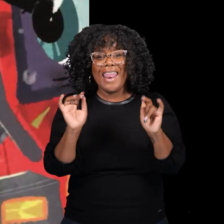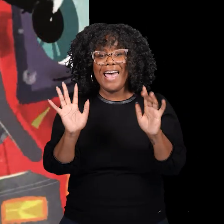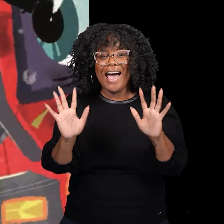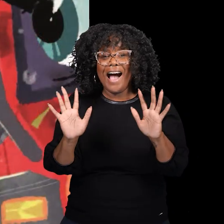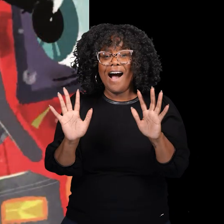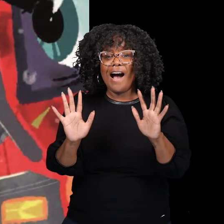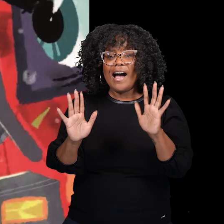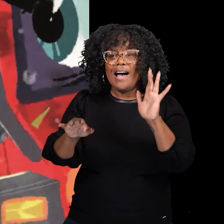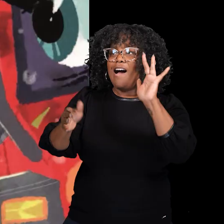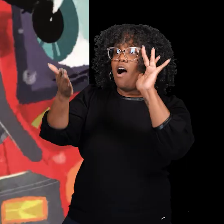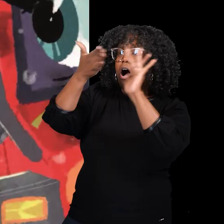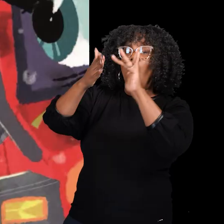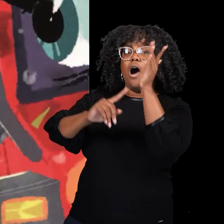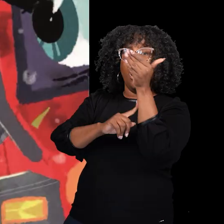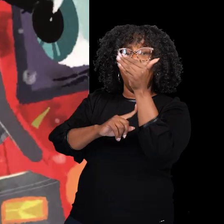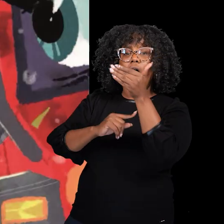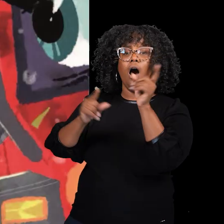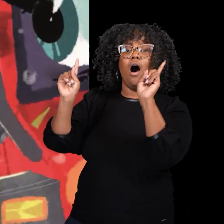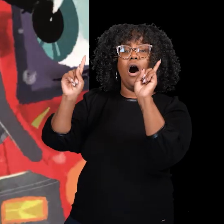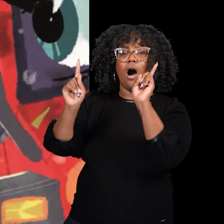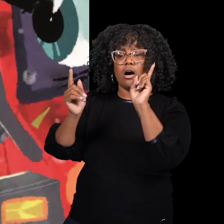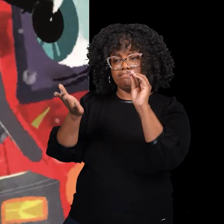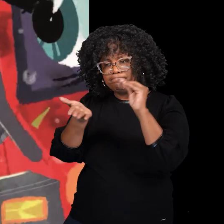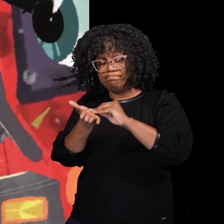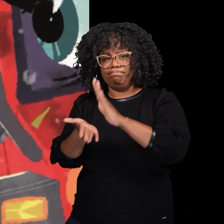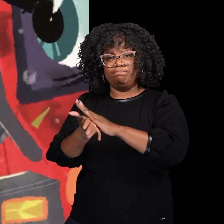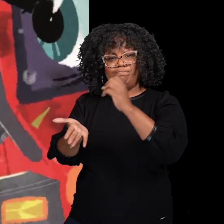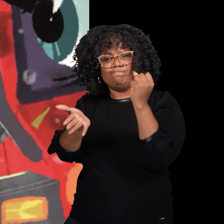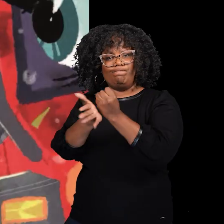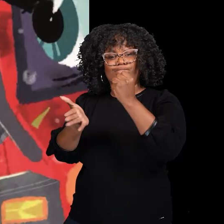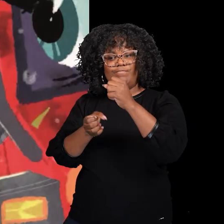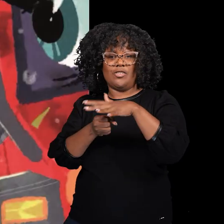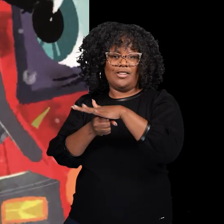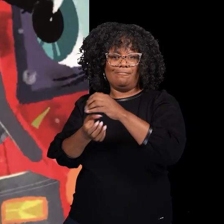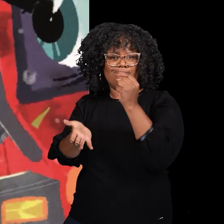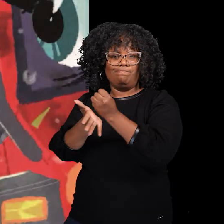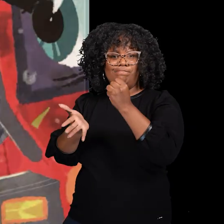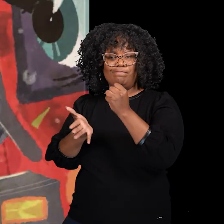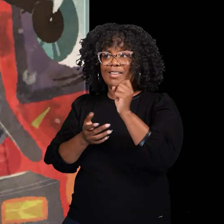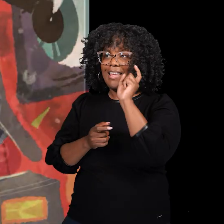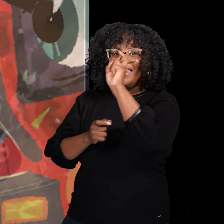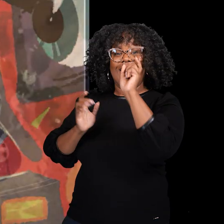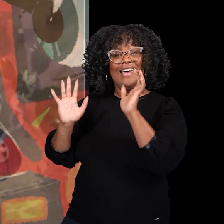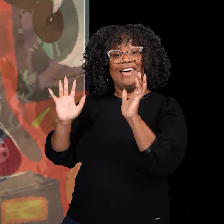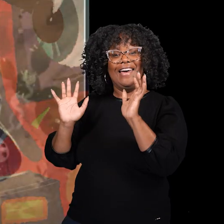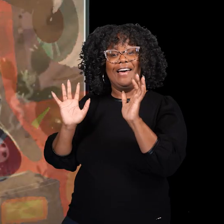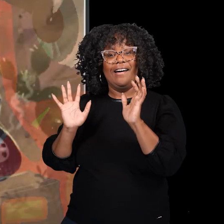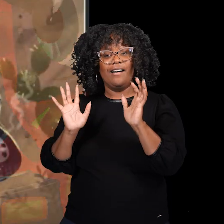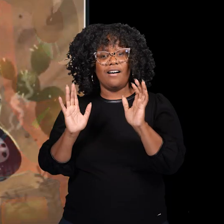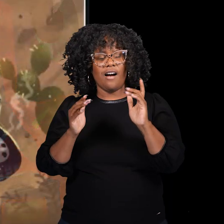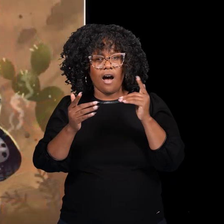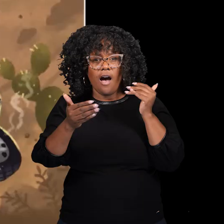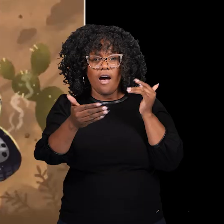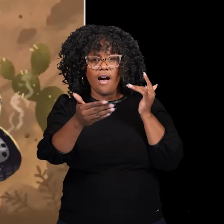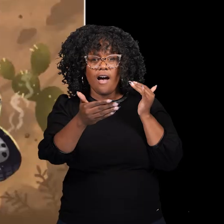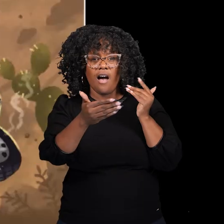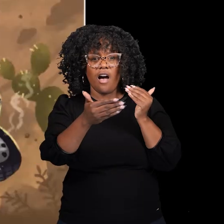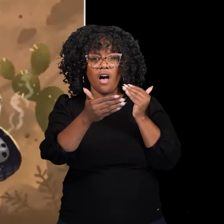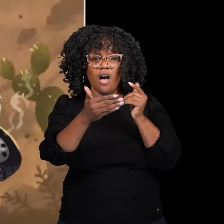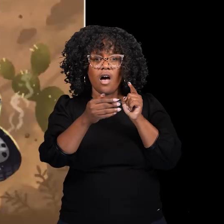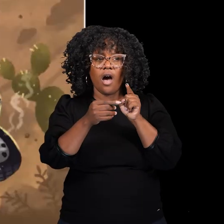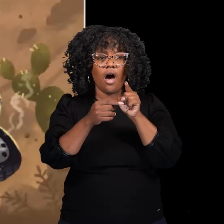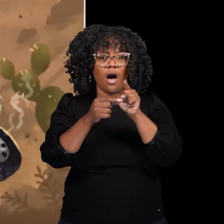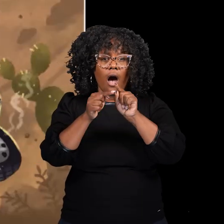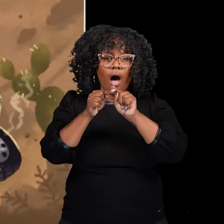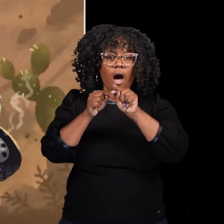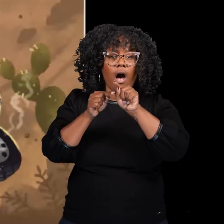says Scout as she clicks the tracker at the flag to log their checkpoint location. Click. As they make their way